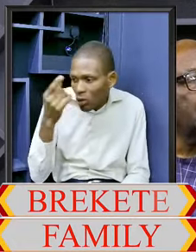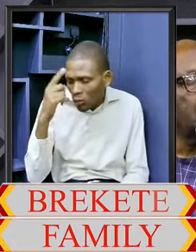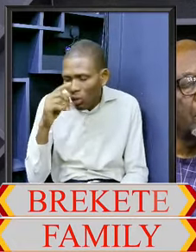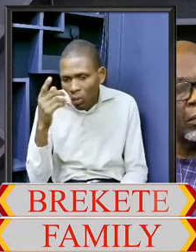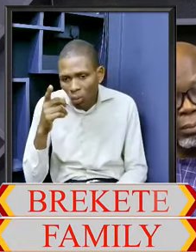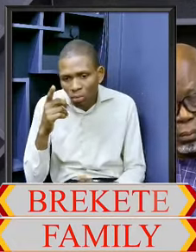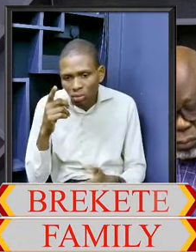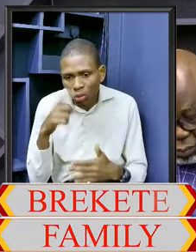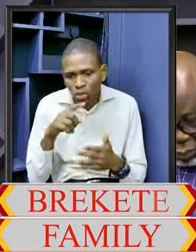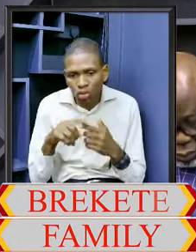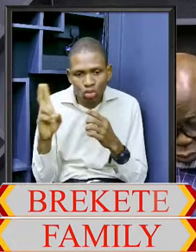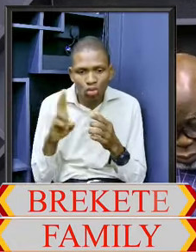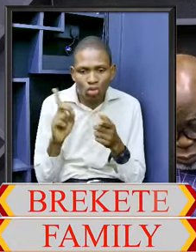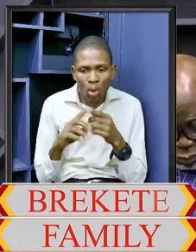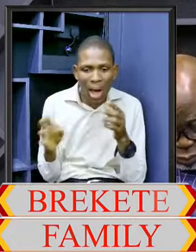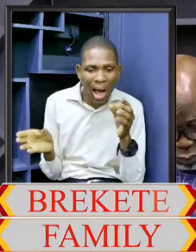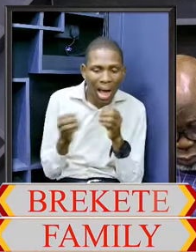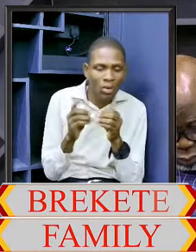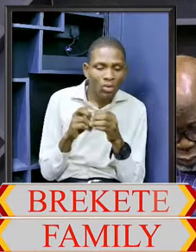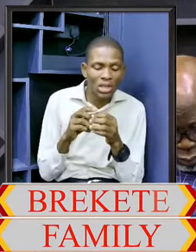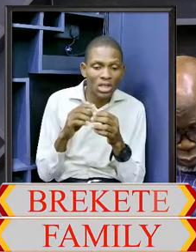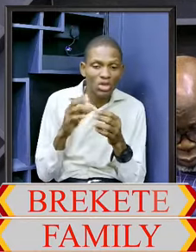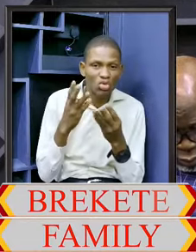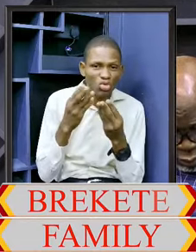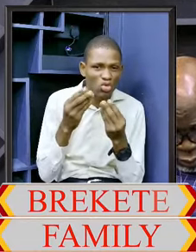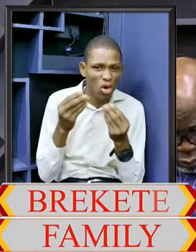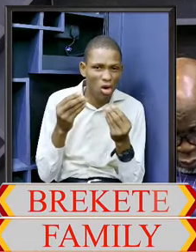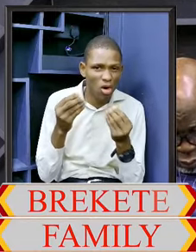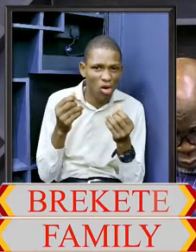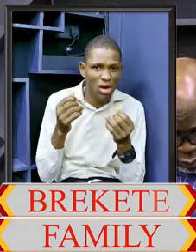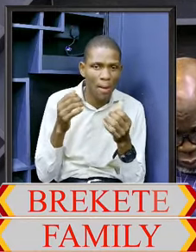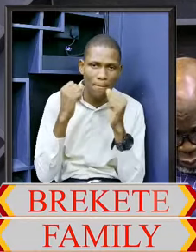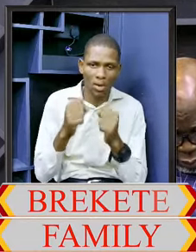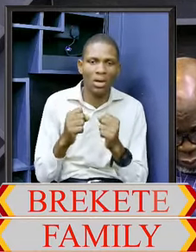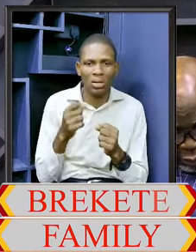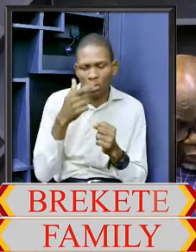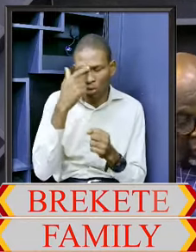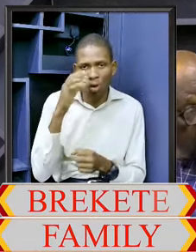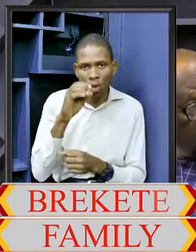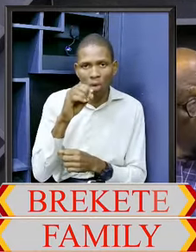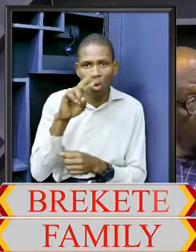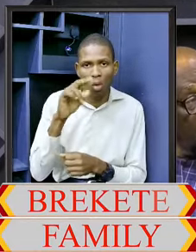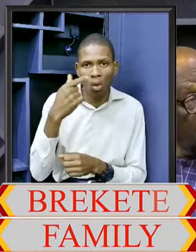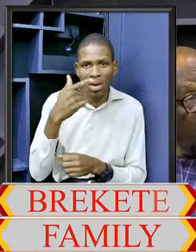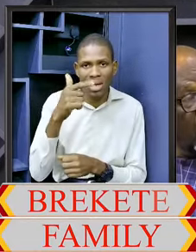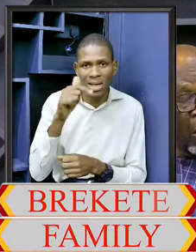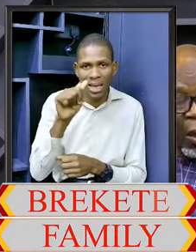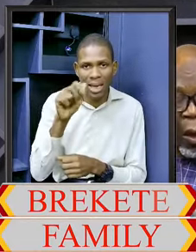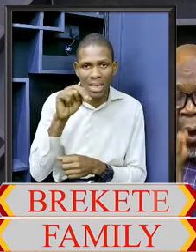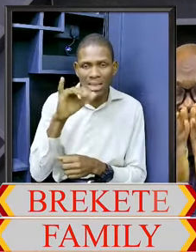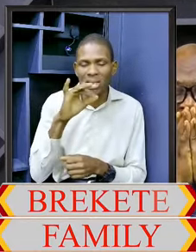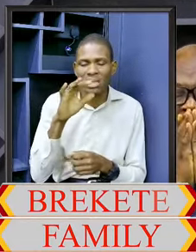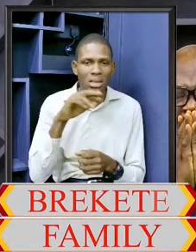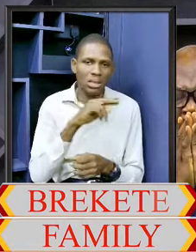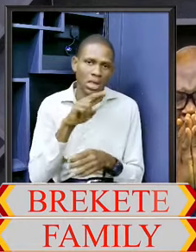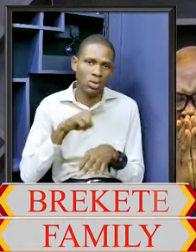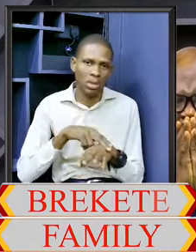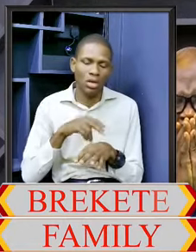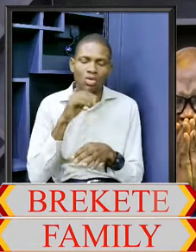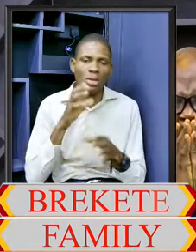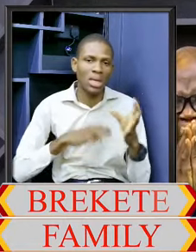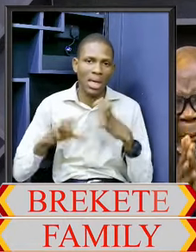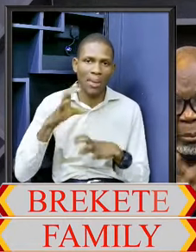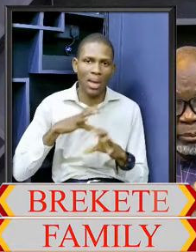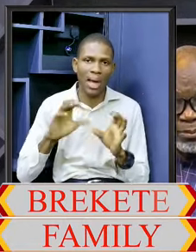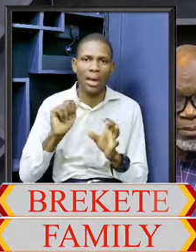soil nutrients. And as long as say the thing, they safe. Because organic, it means in a natural thing. No be so. Yes, sir. No be